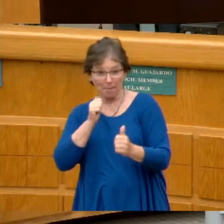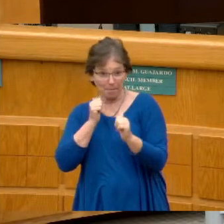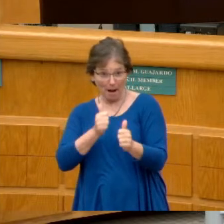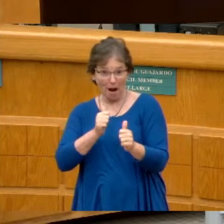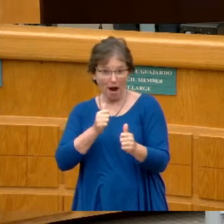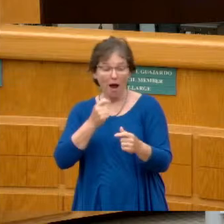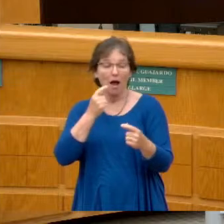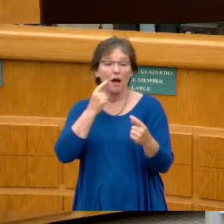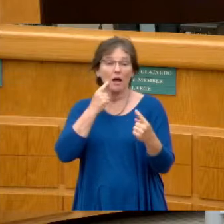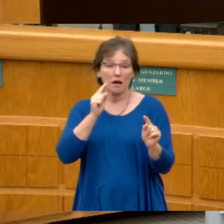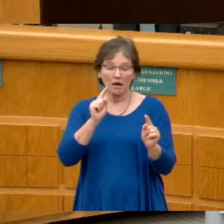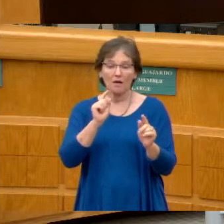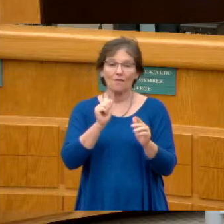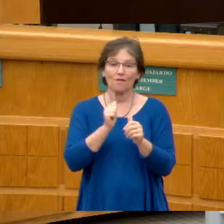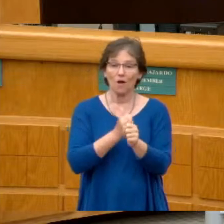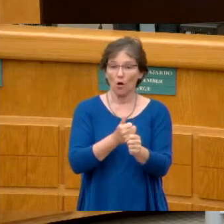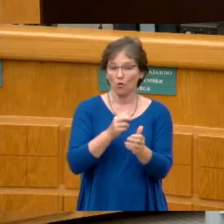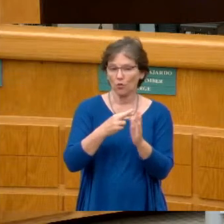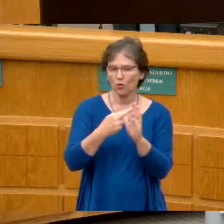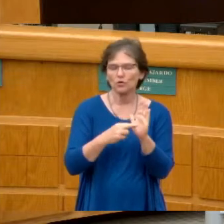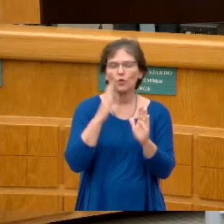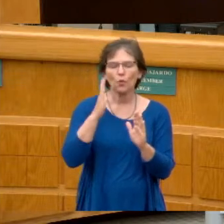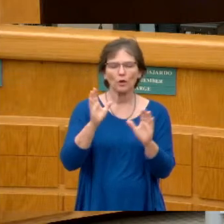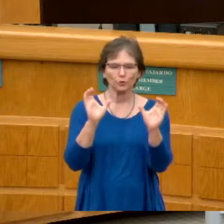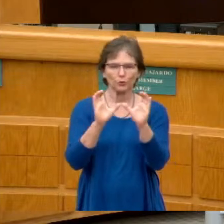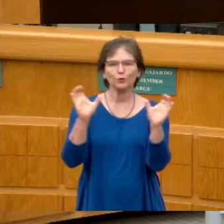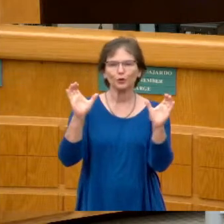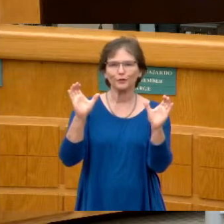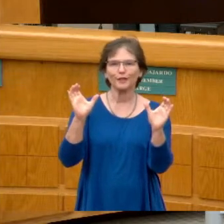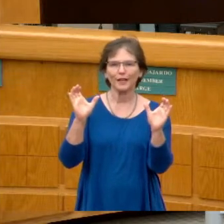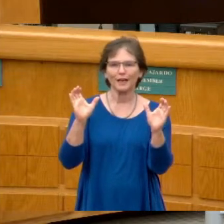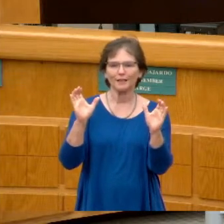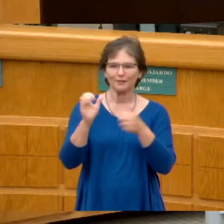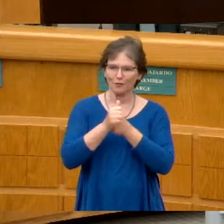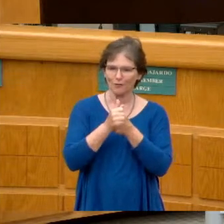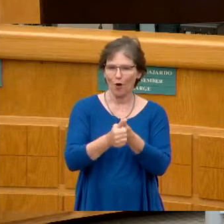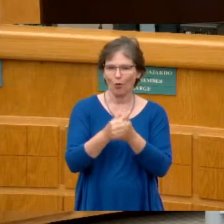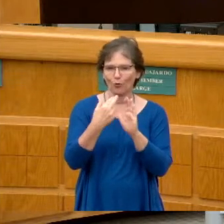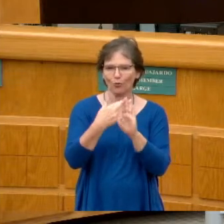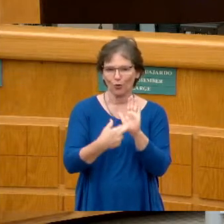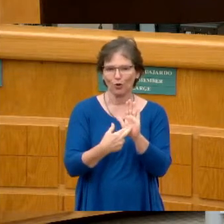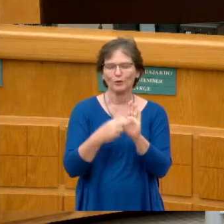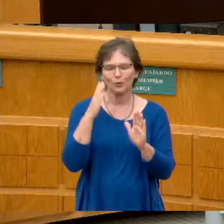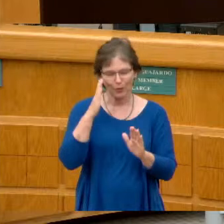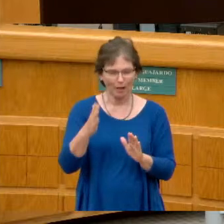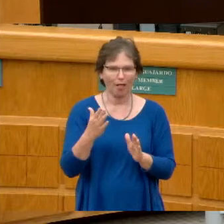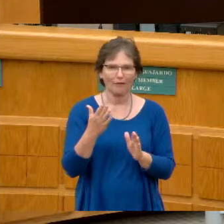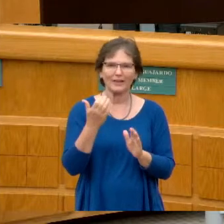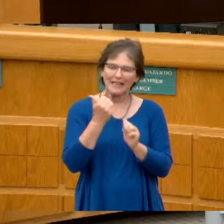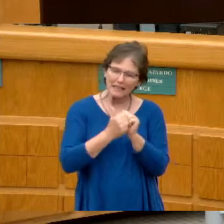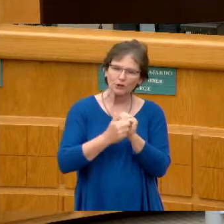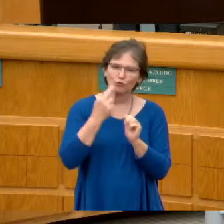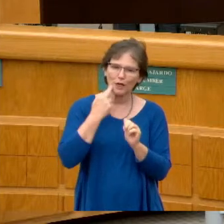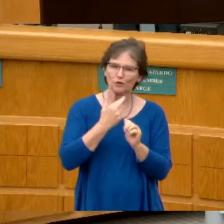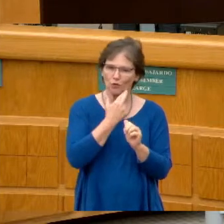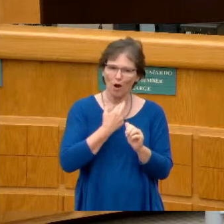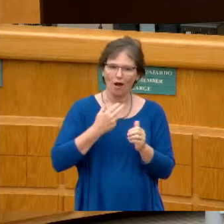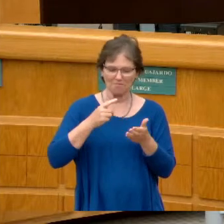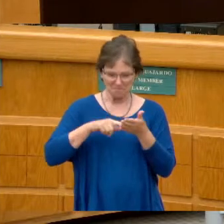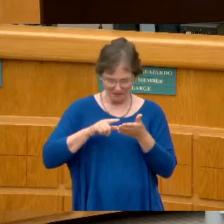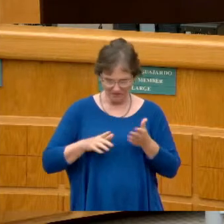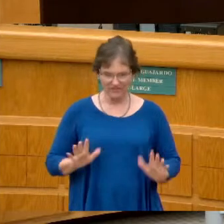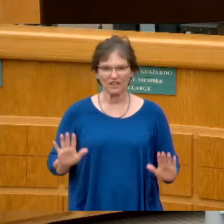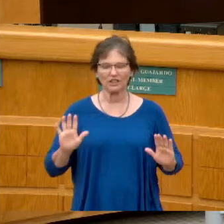are identifying those that are working diligently to be in compliance with the social